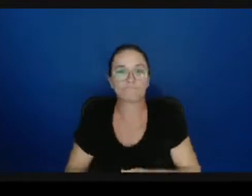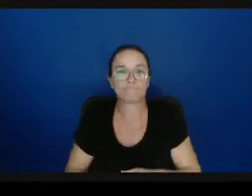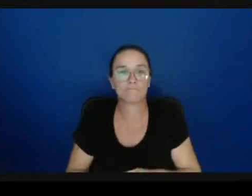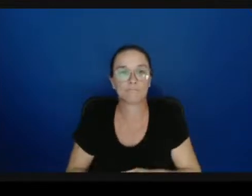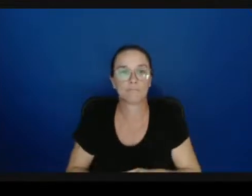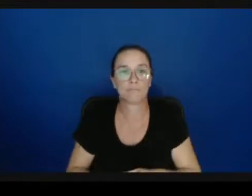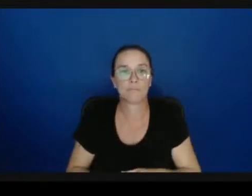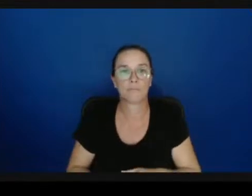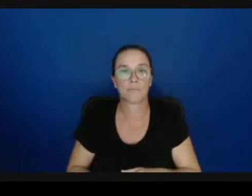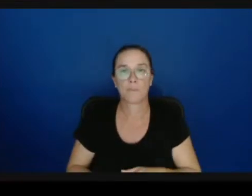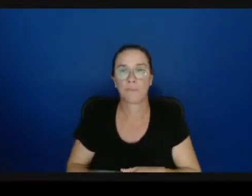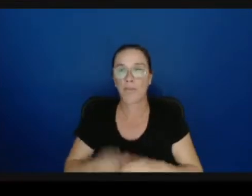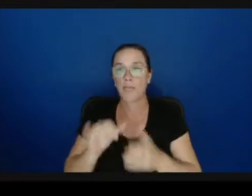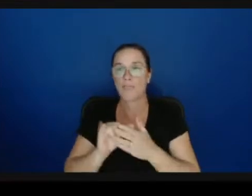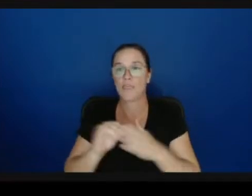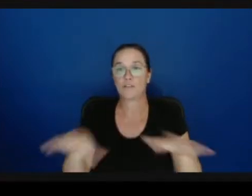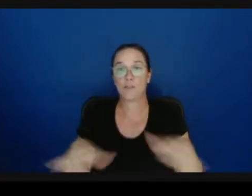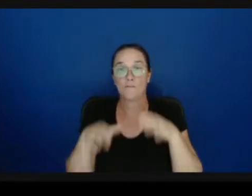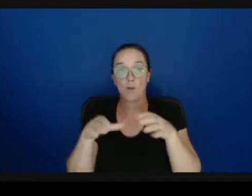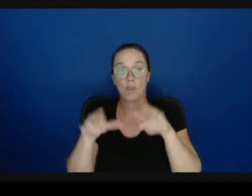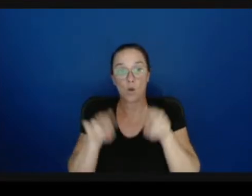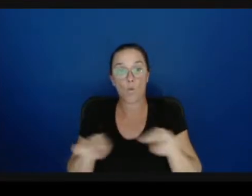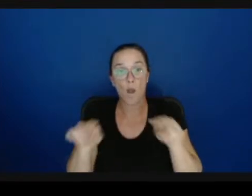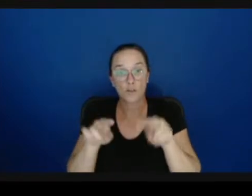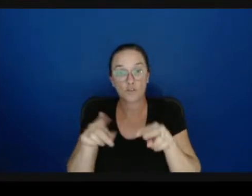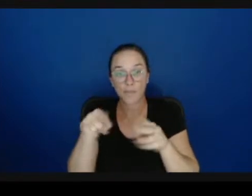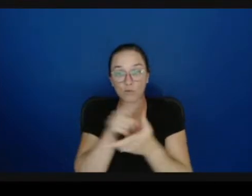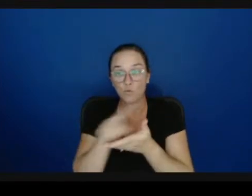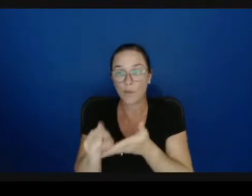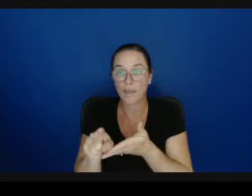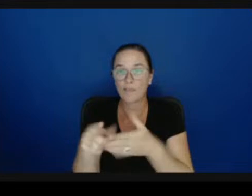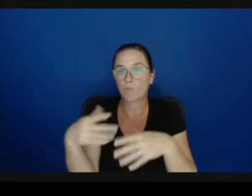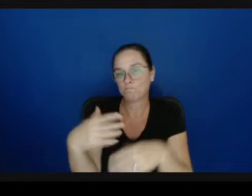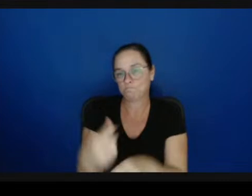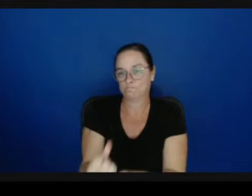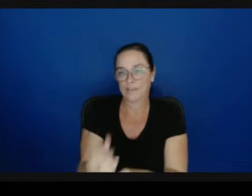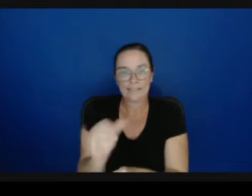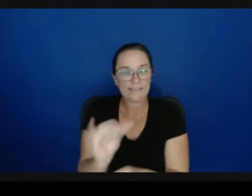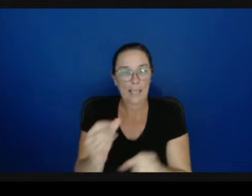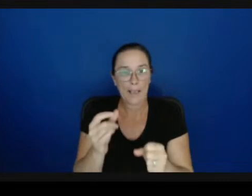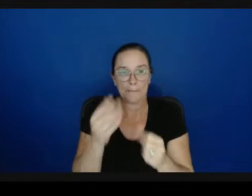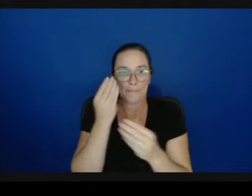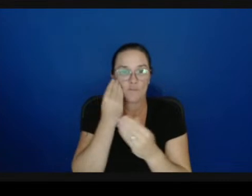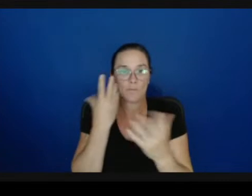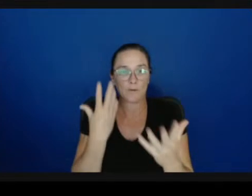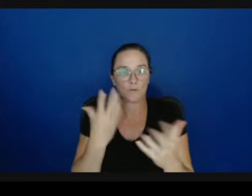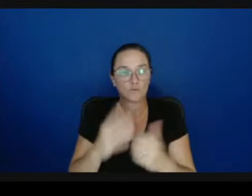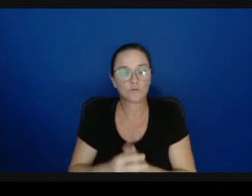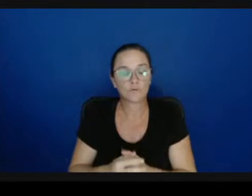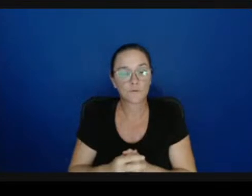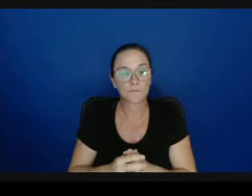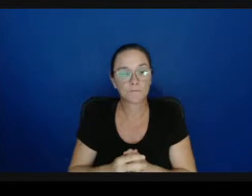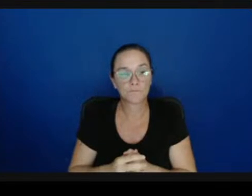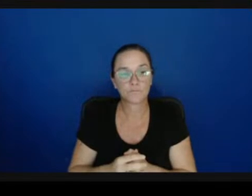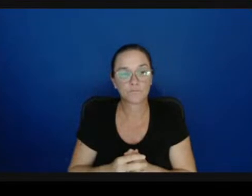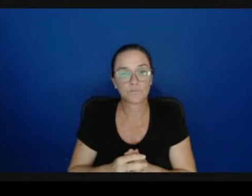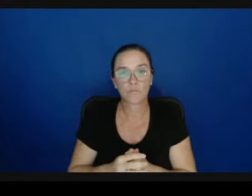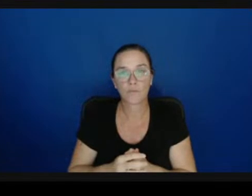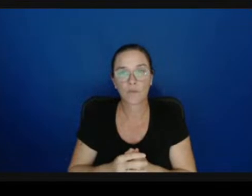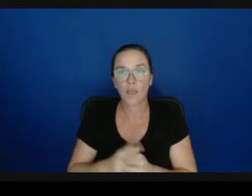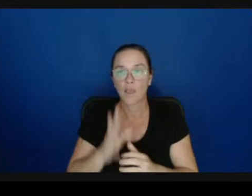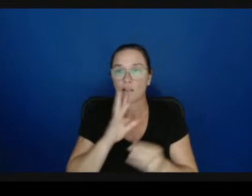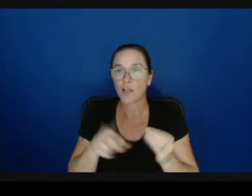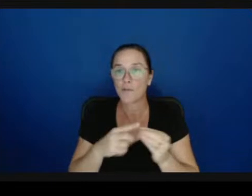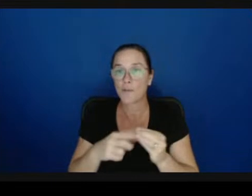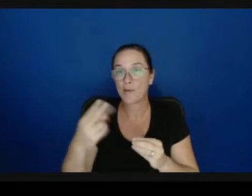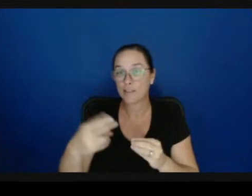is the Volcano Watch this week. They're recapping that same sequence, more or less, noting the history that there were